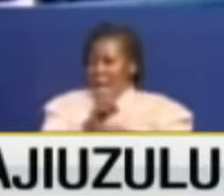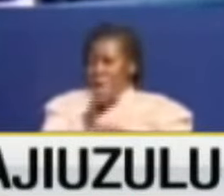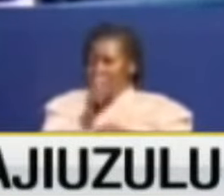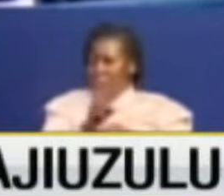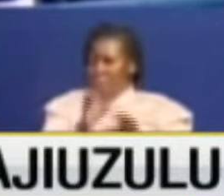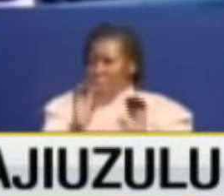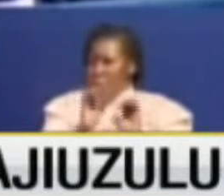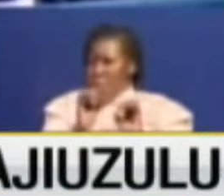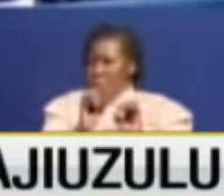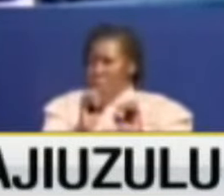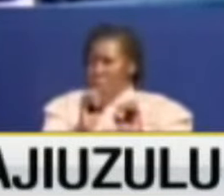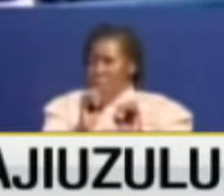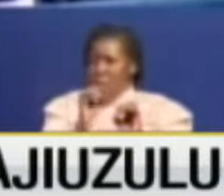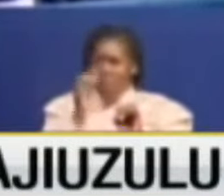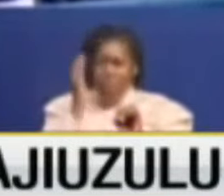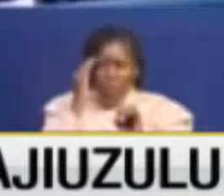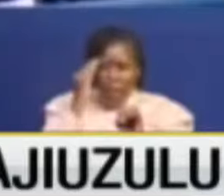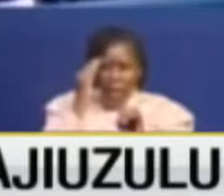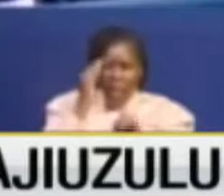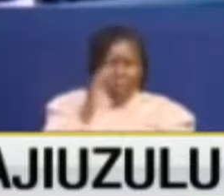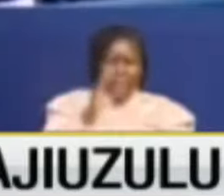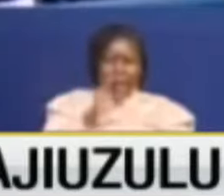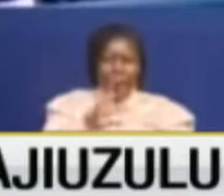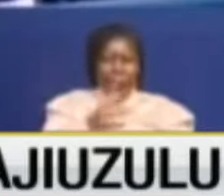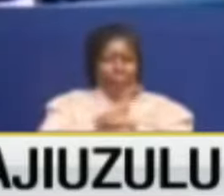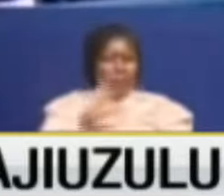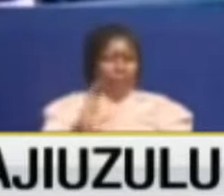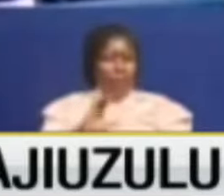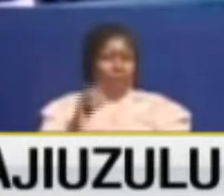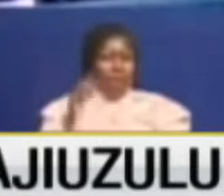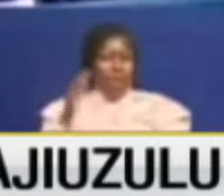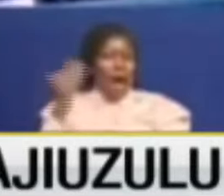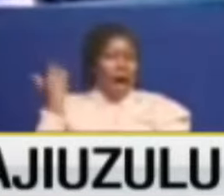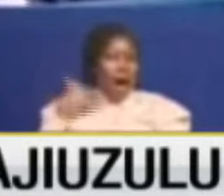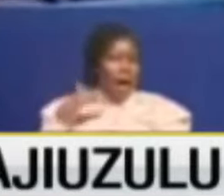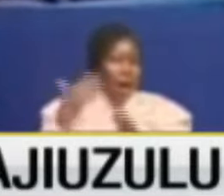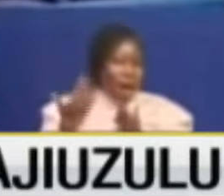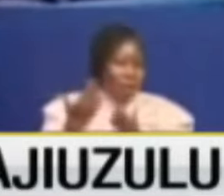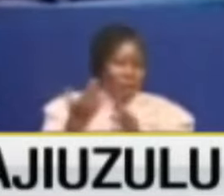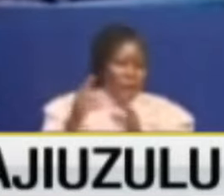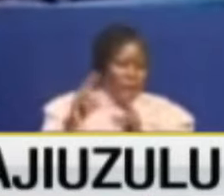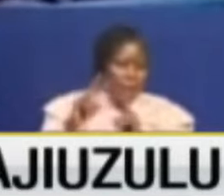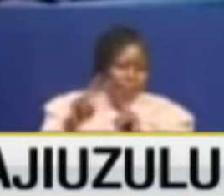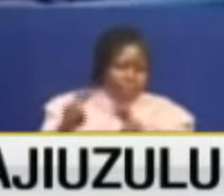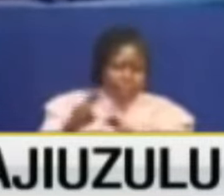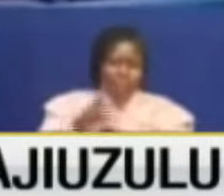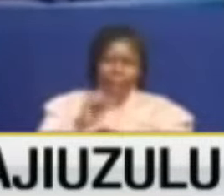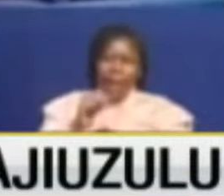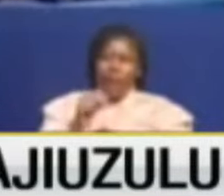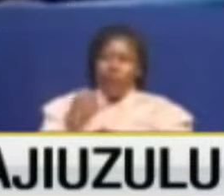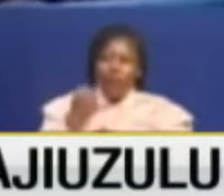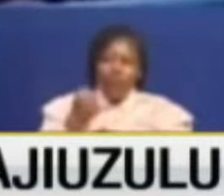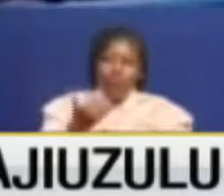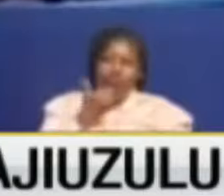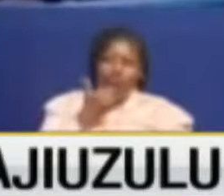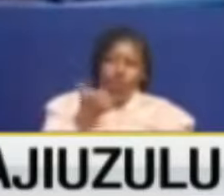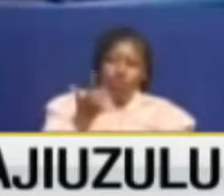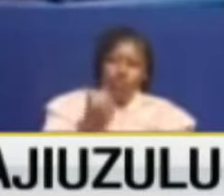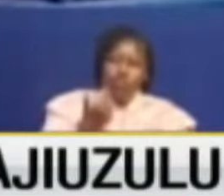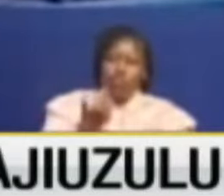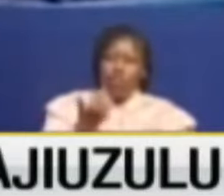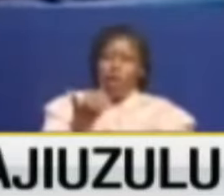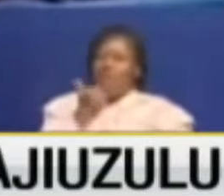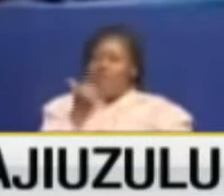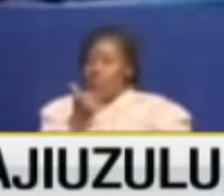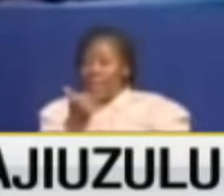of discovering the commission of a crime and then looking for the man who has committed it. It's